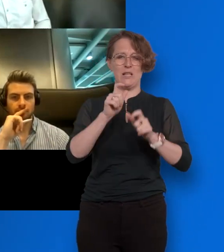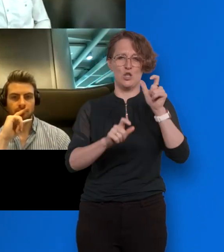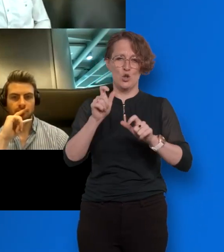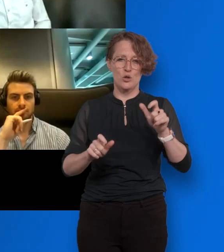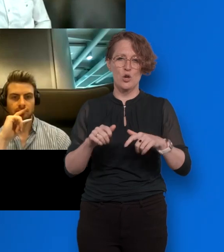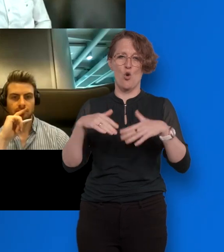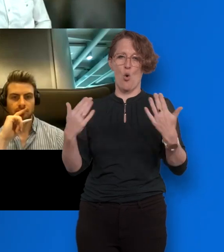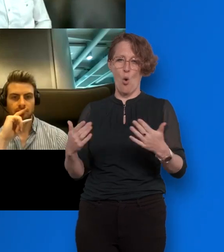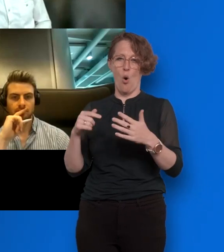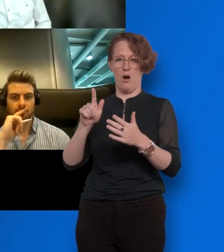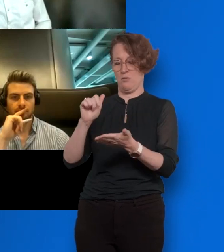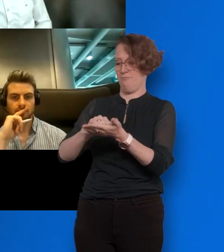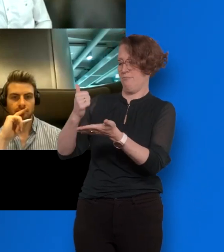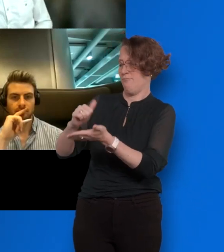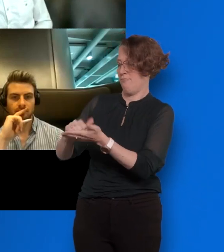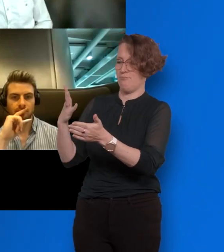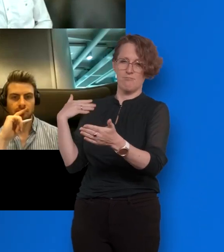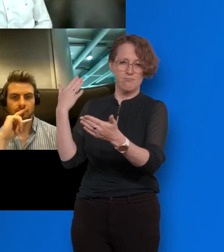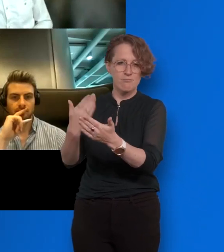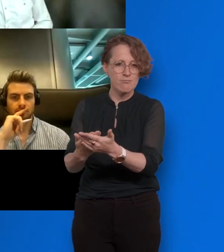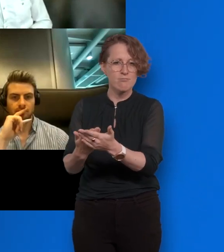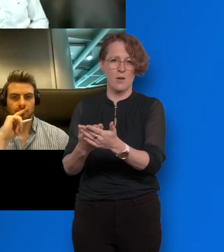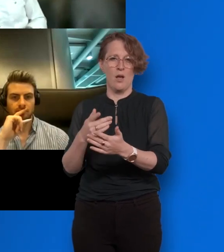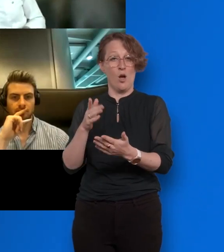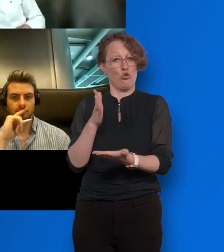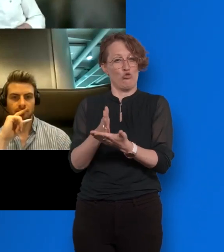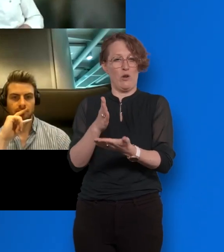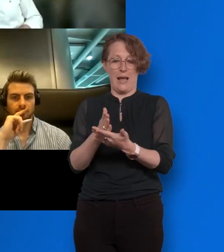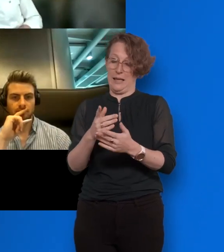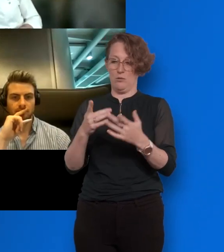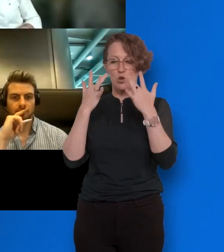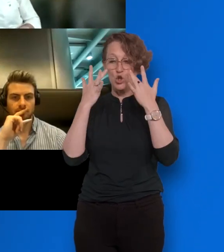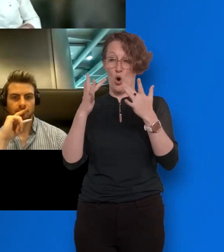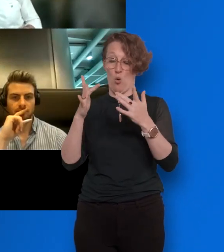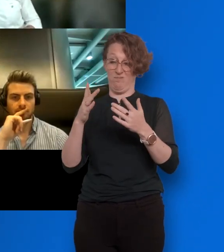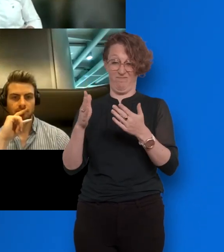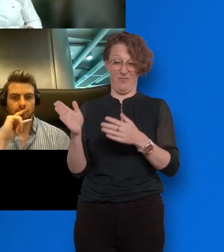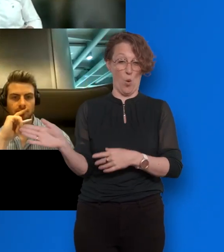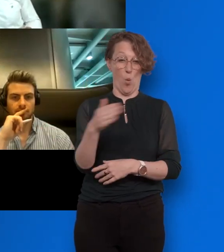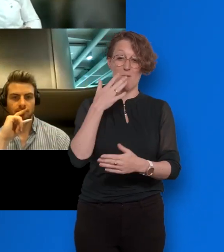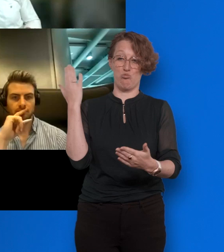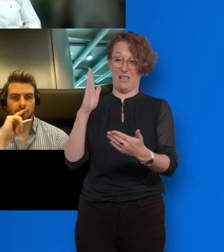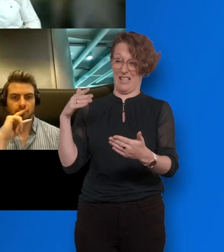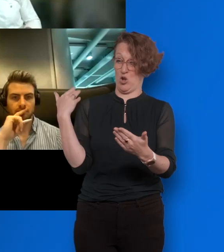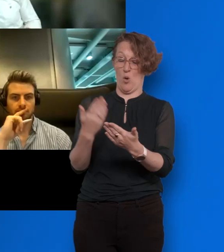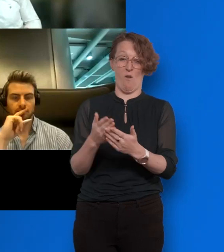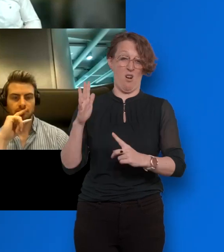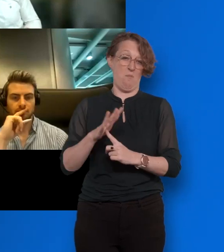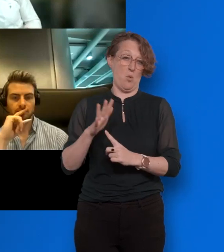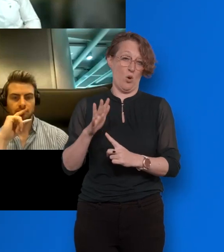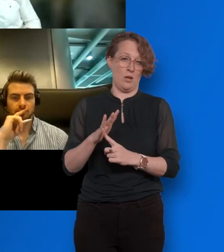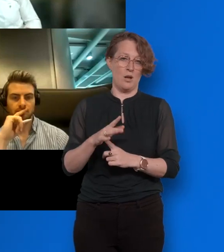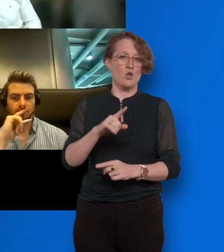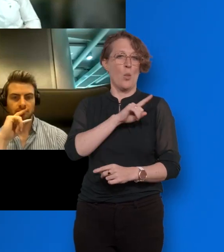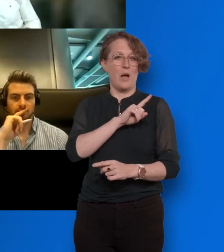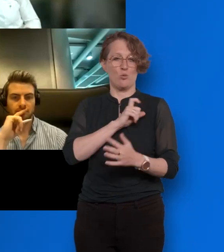defined down to published academic outputs, is itself propelling the need for all your work. I wonder, therefore, if recommending and